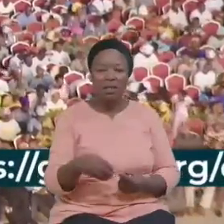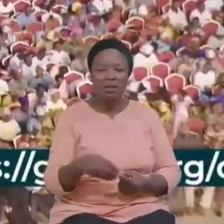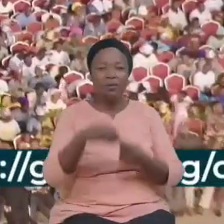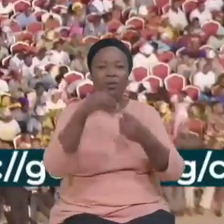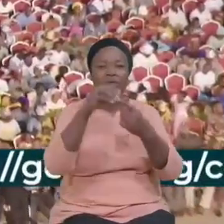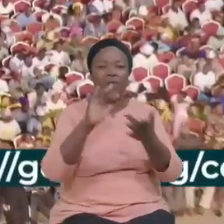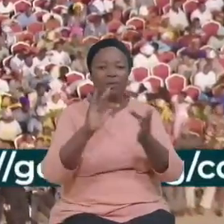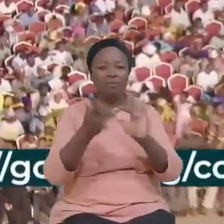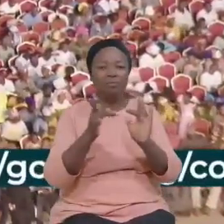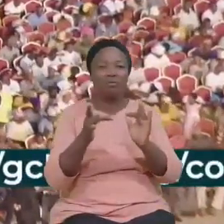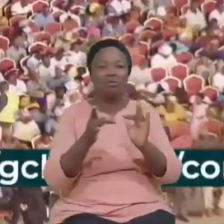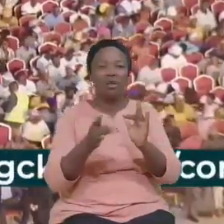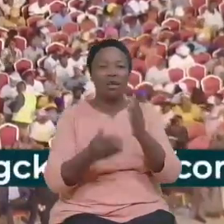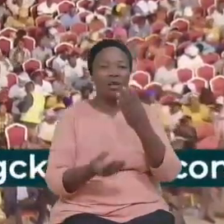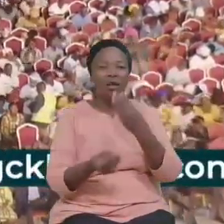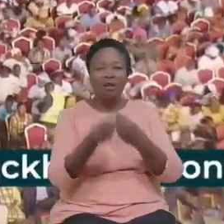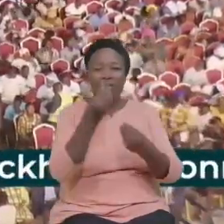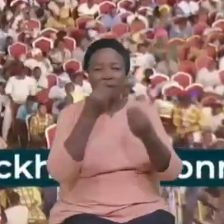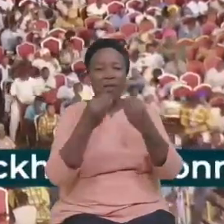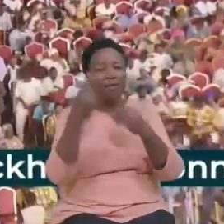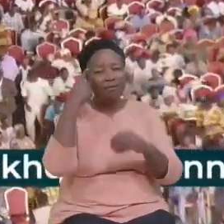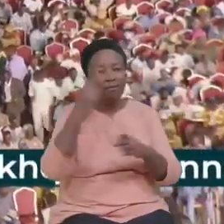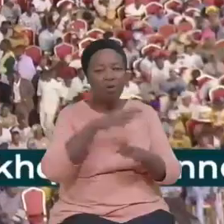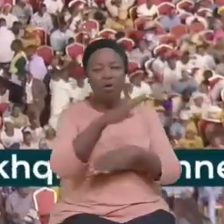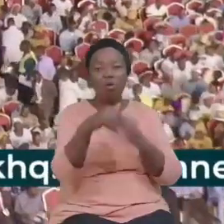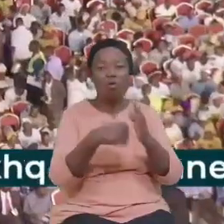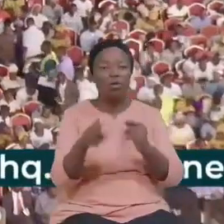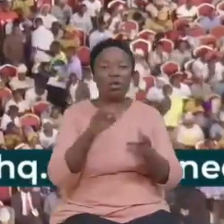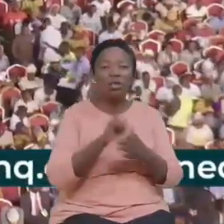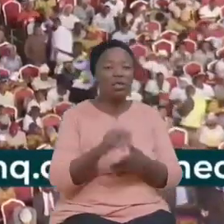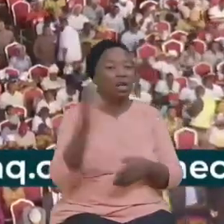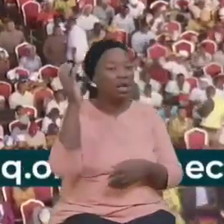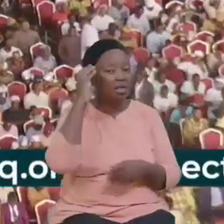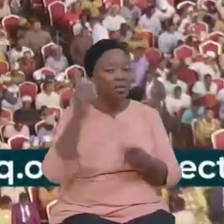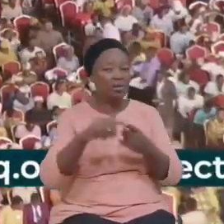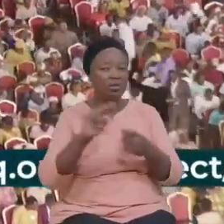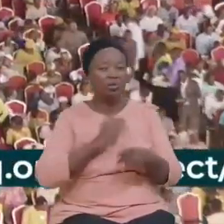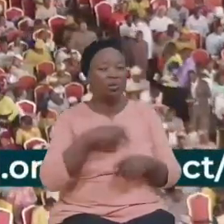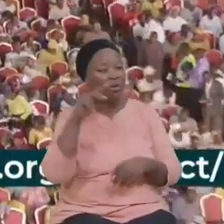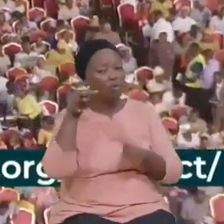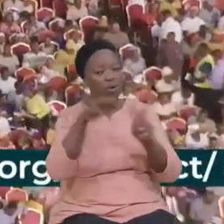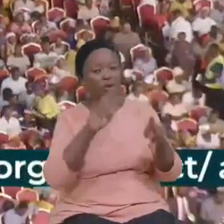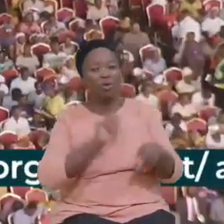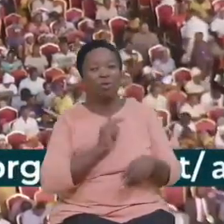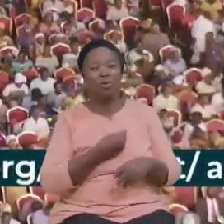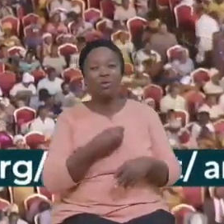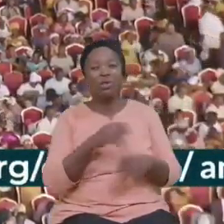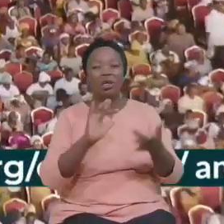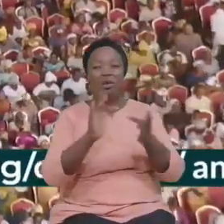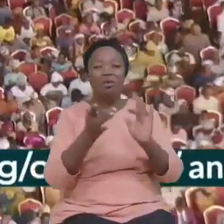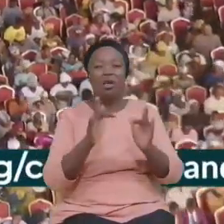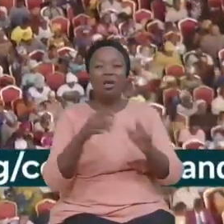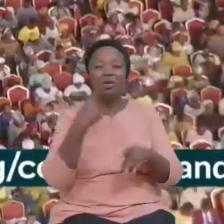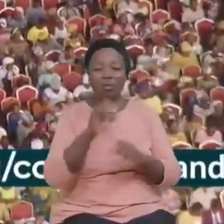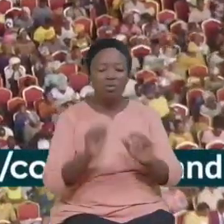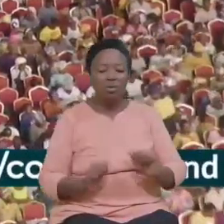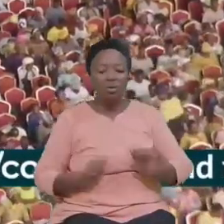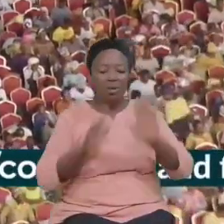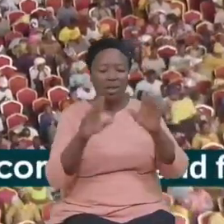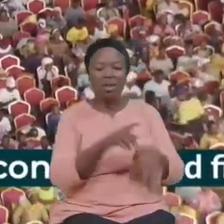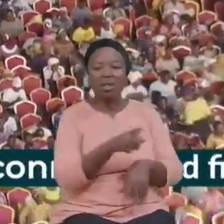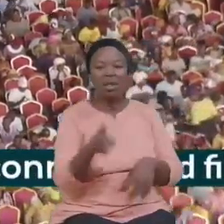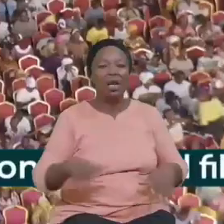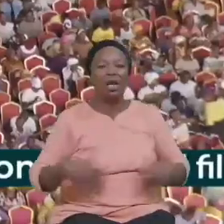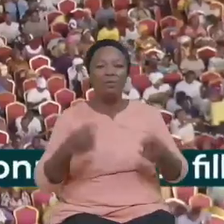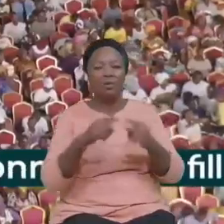banquet for all those watching online who gave their lives to Christ on Sunday,